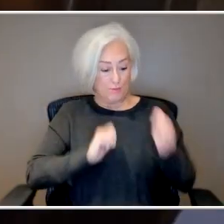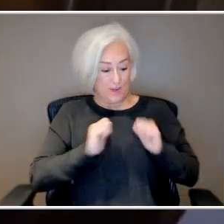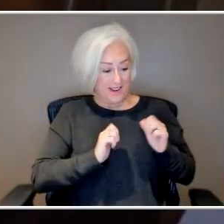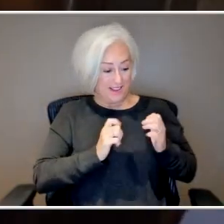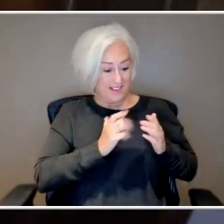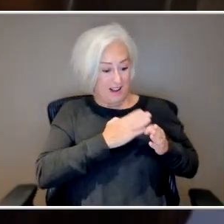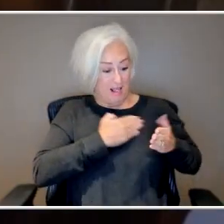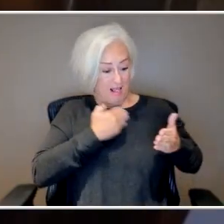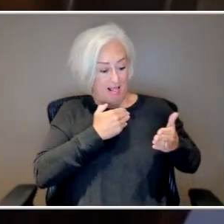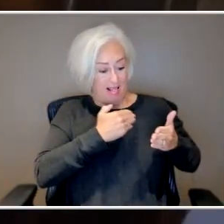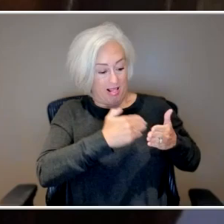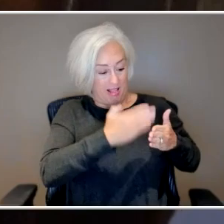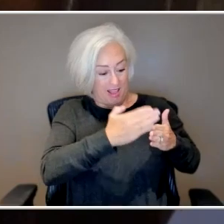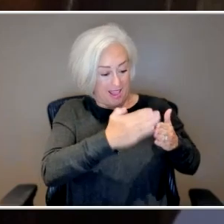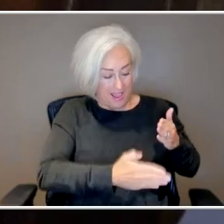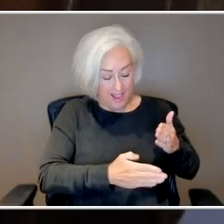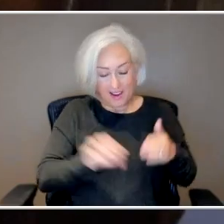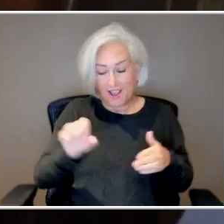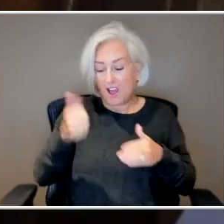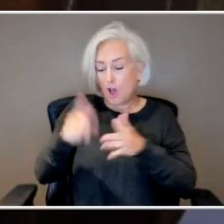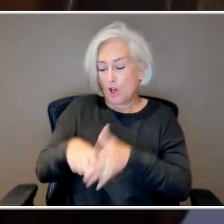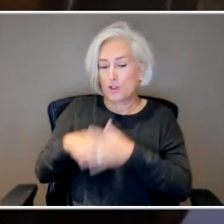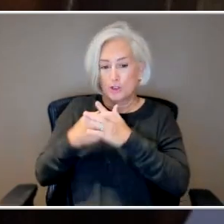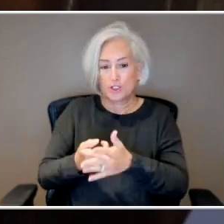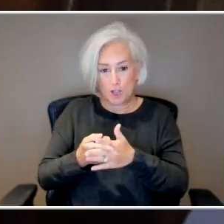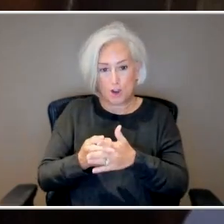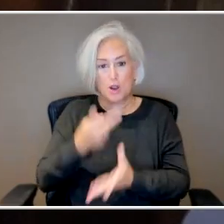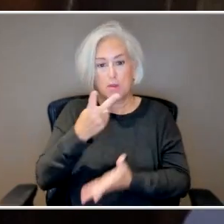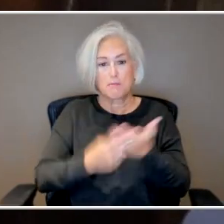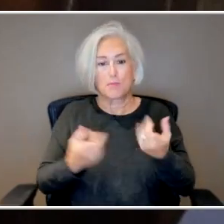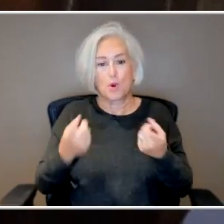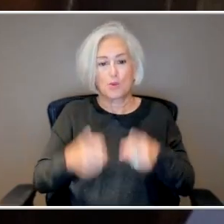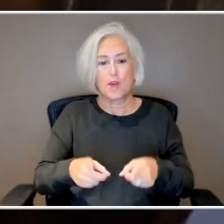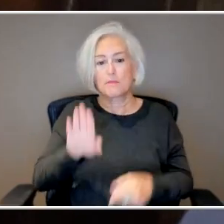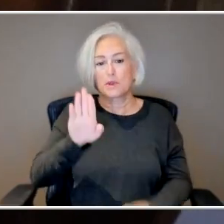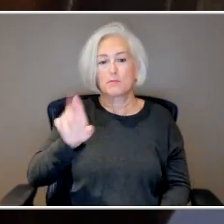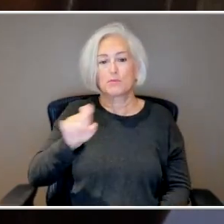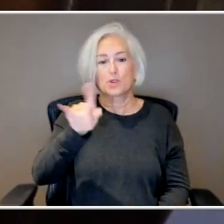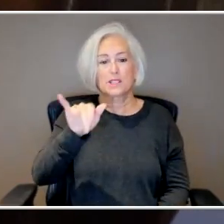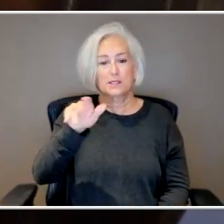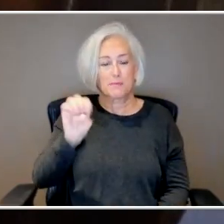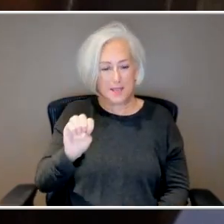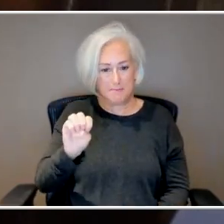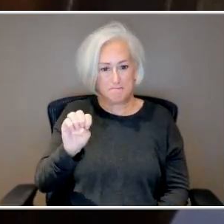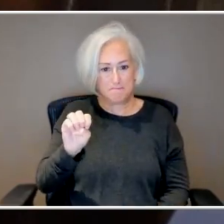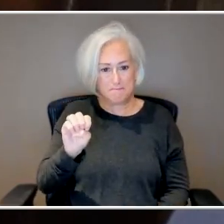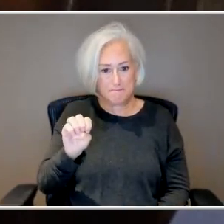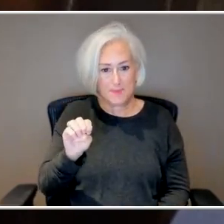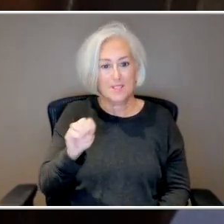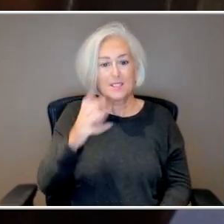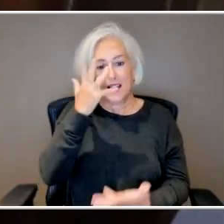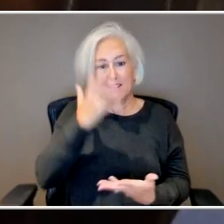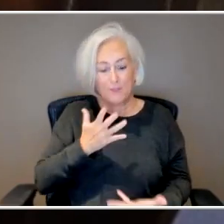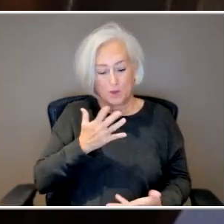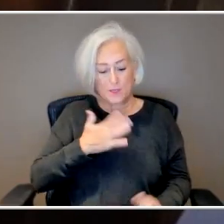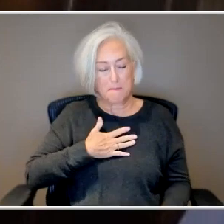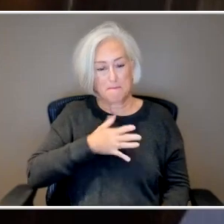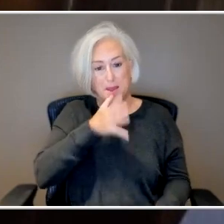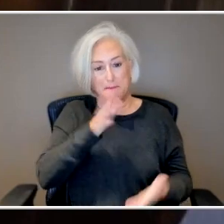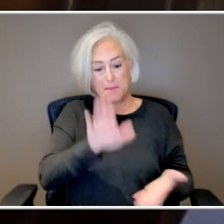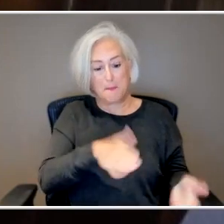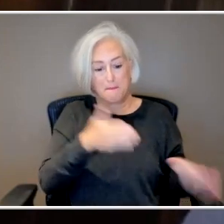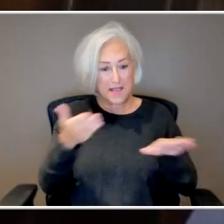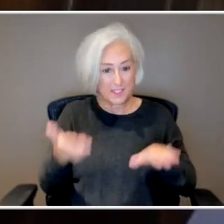ending, and one was starting, and it was in Brisbane. So it worked out perfect. And then unfortunately, my mother passed away,